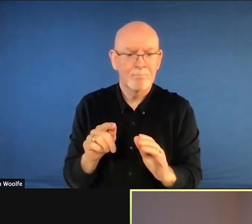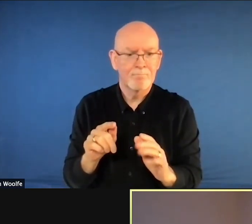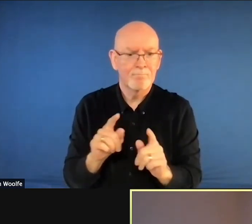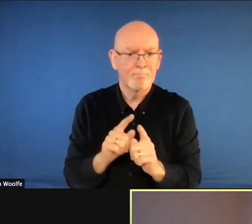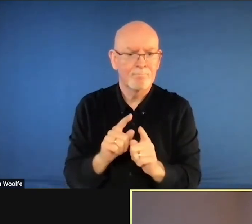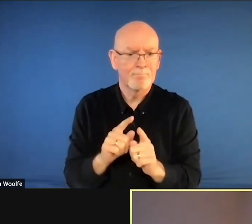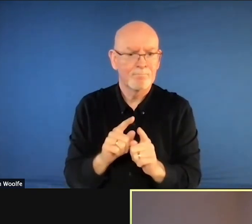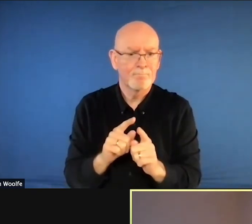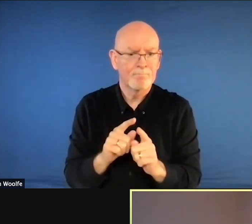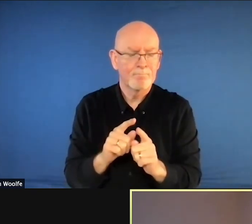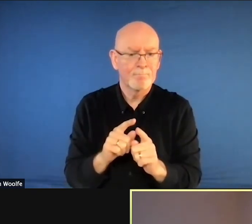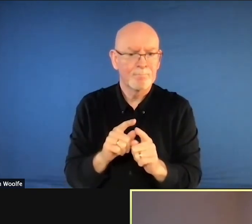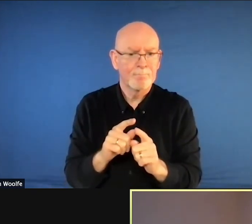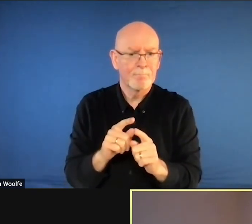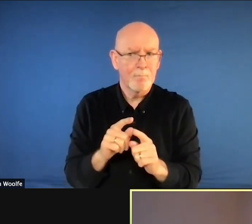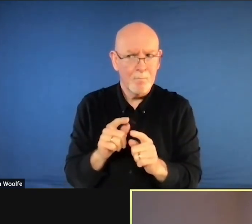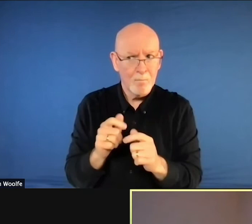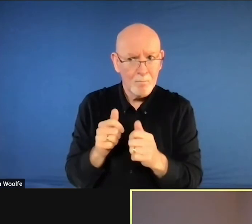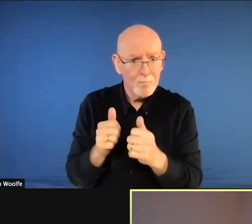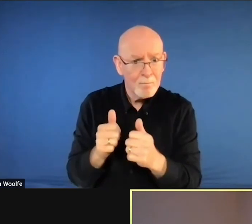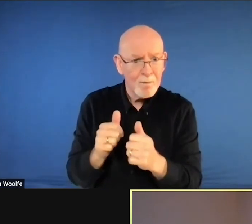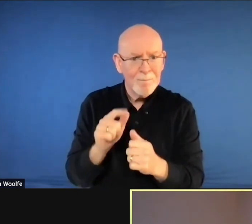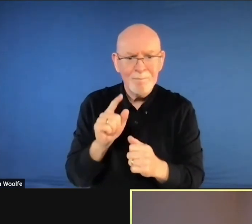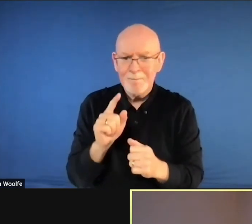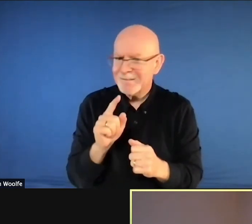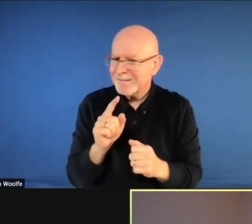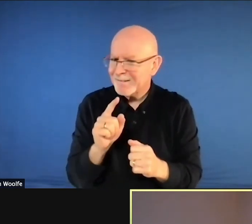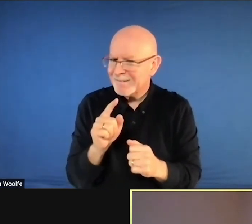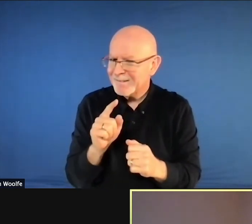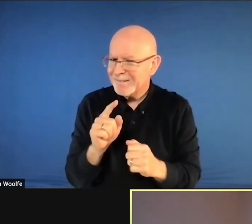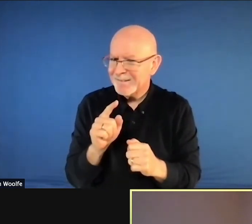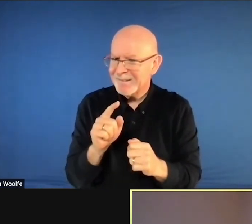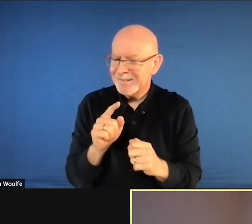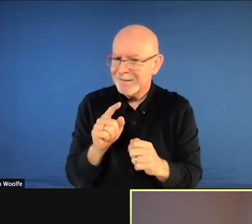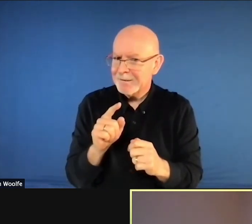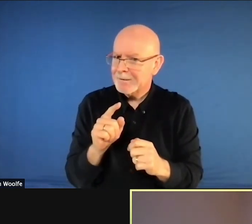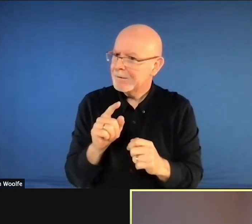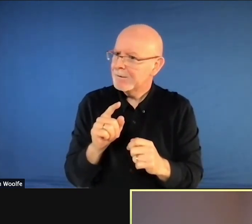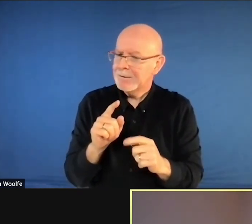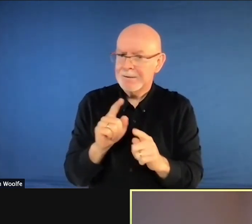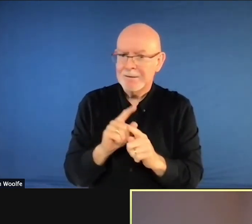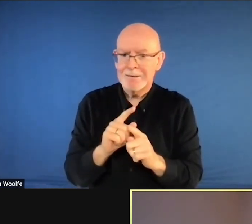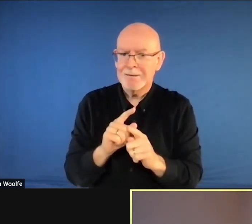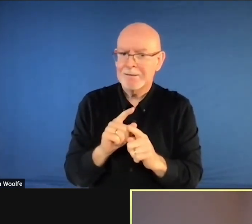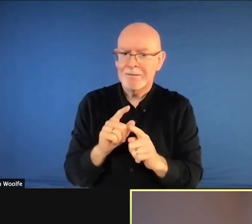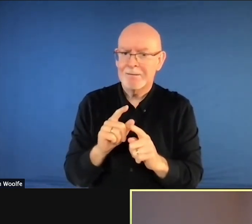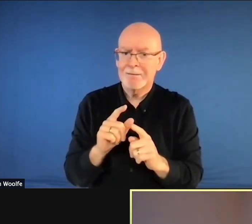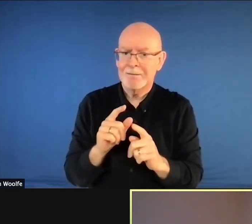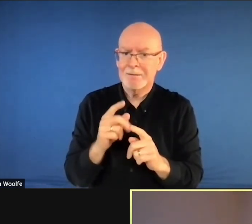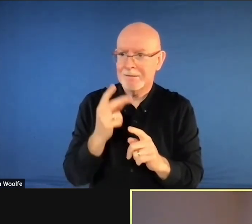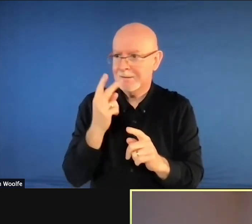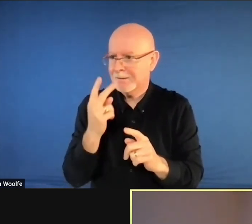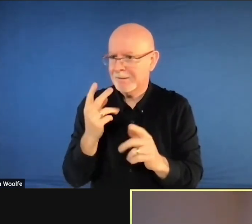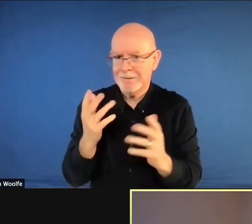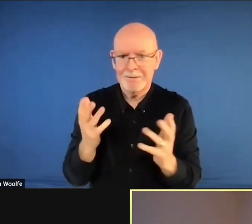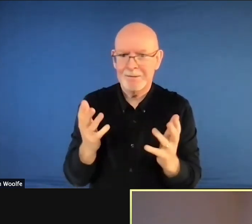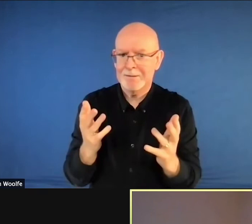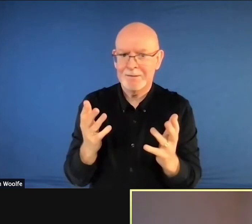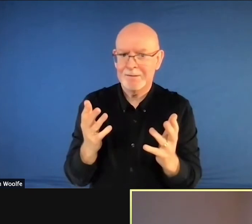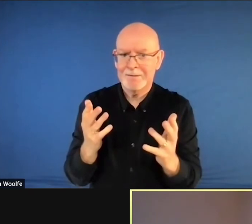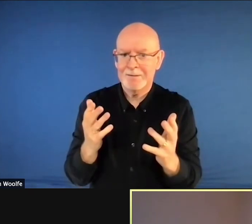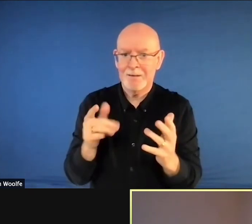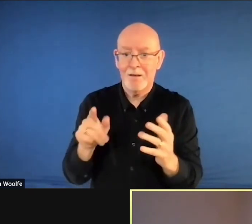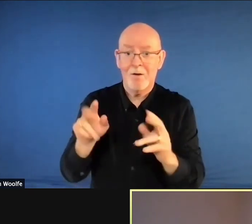greatly. And so, while realizing that the topic to be surveyed is extremely important, of course we